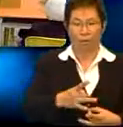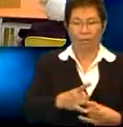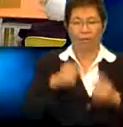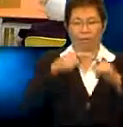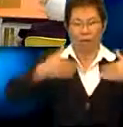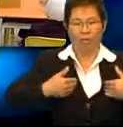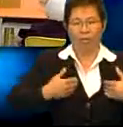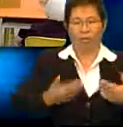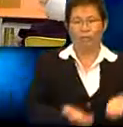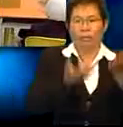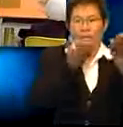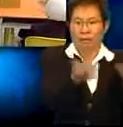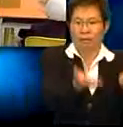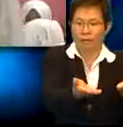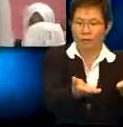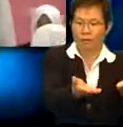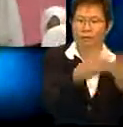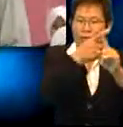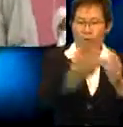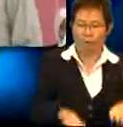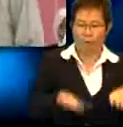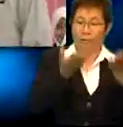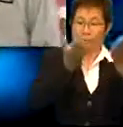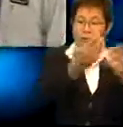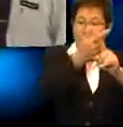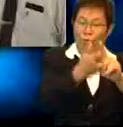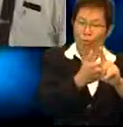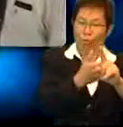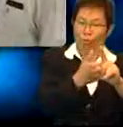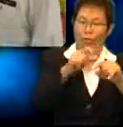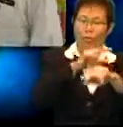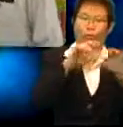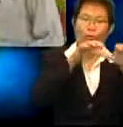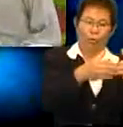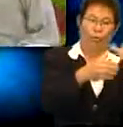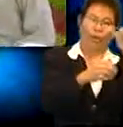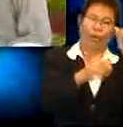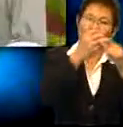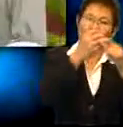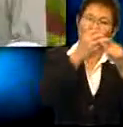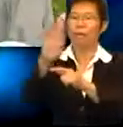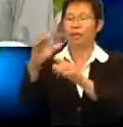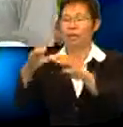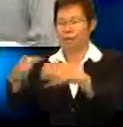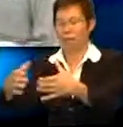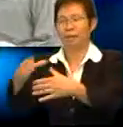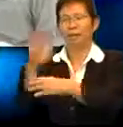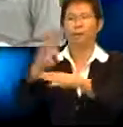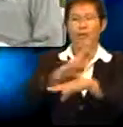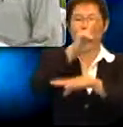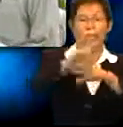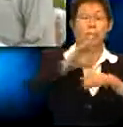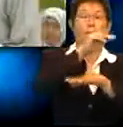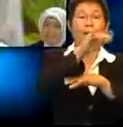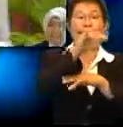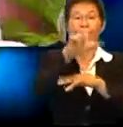Now I would like to have a presentation from group A or B using manila